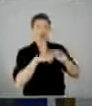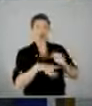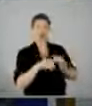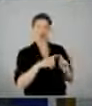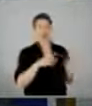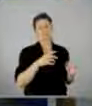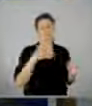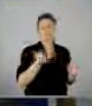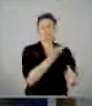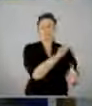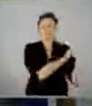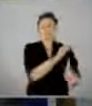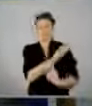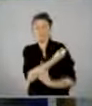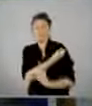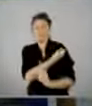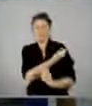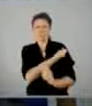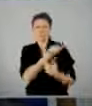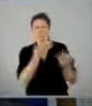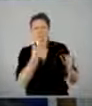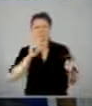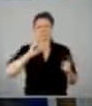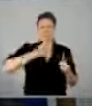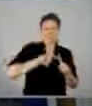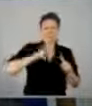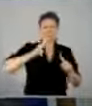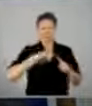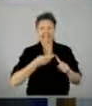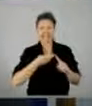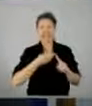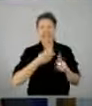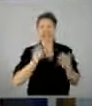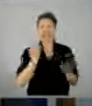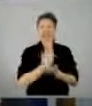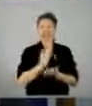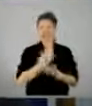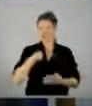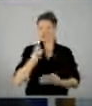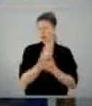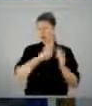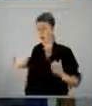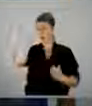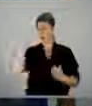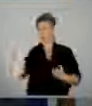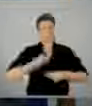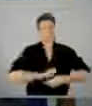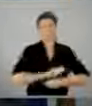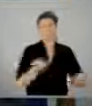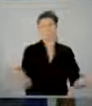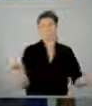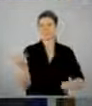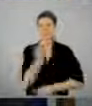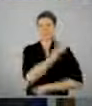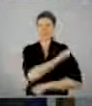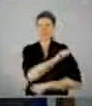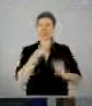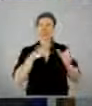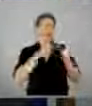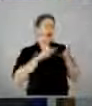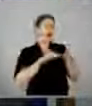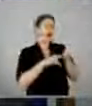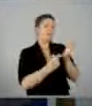to get vaccines into people's arms. And the AstraZeneca gives us a vaccine that can be used not only in major facilities, but also